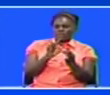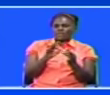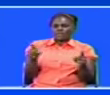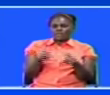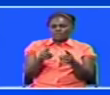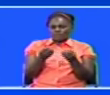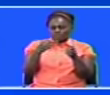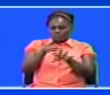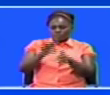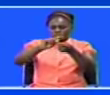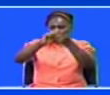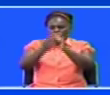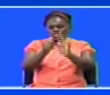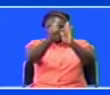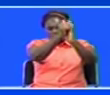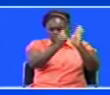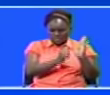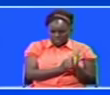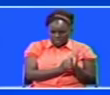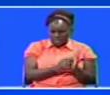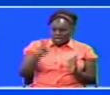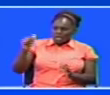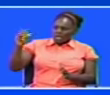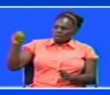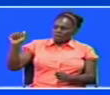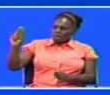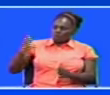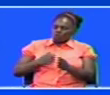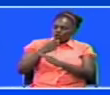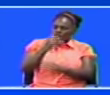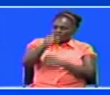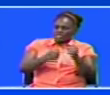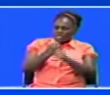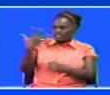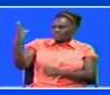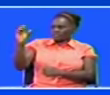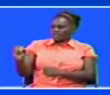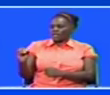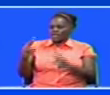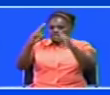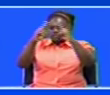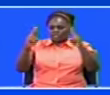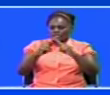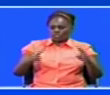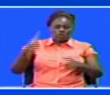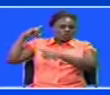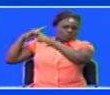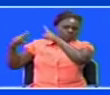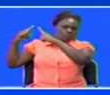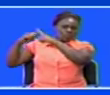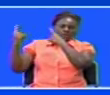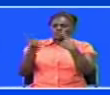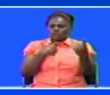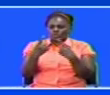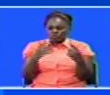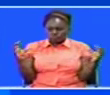its transformation agenda. James Kamau has over 15 years multinational experience in the